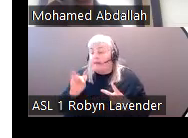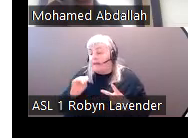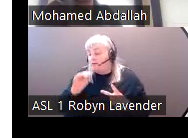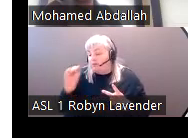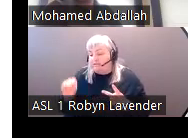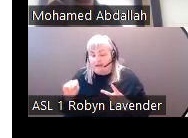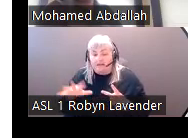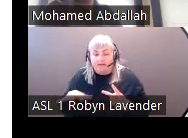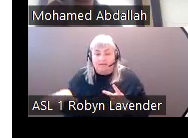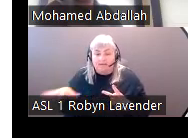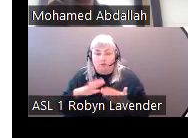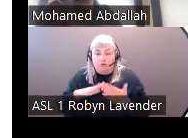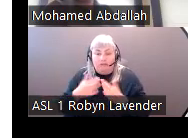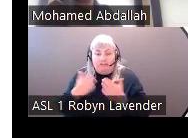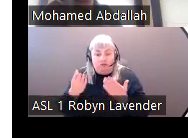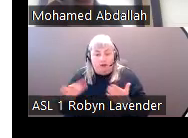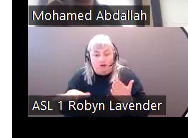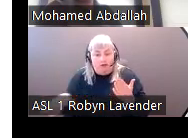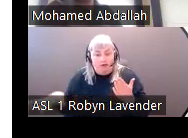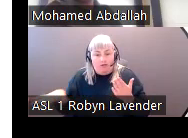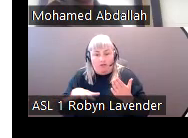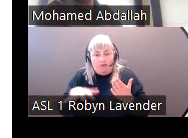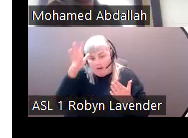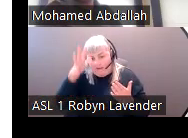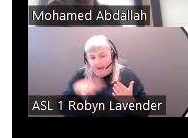general that are facing homelessness in the community here are men.